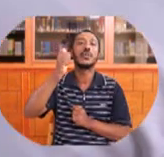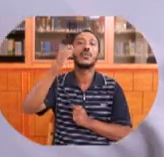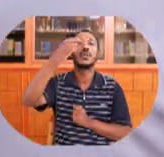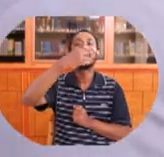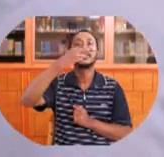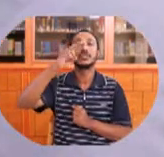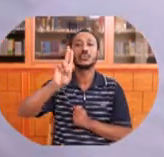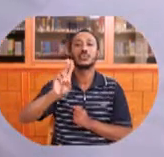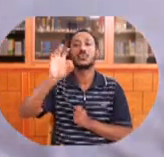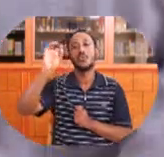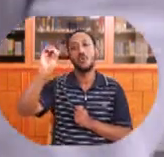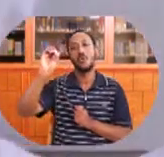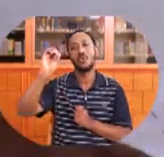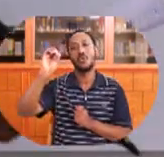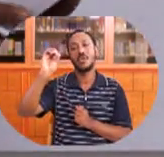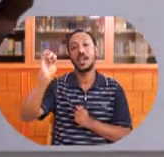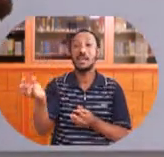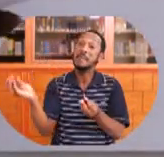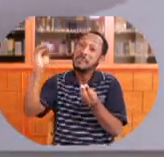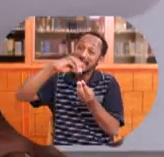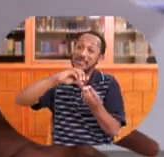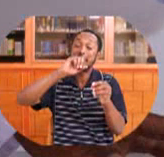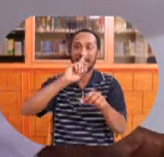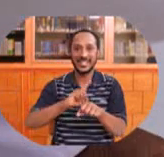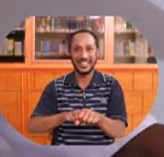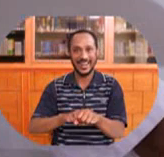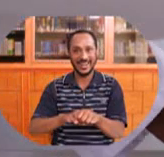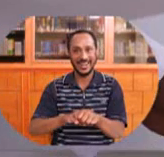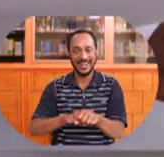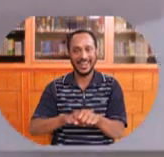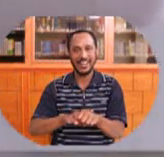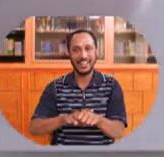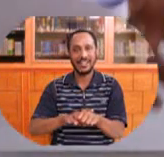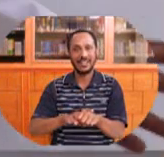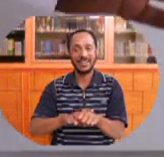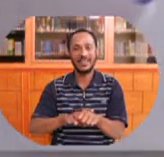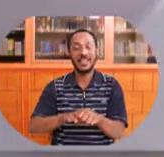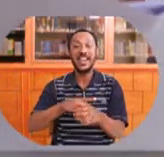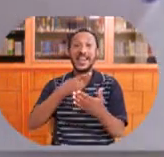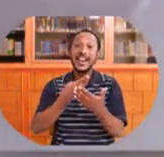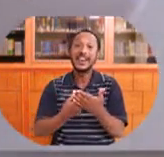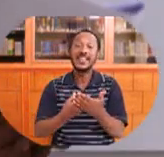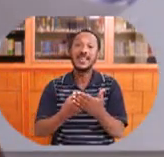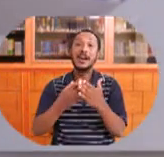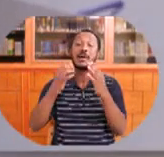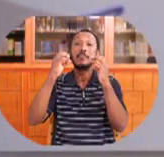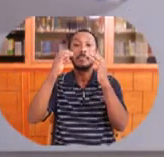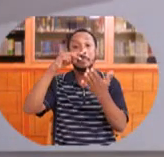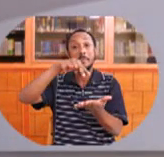water. By adding this washing soda, we can remove